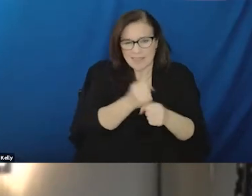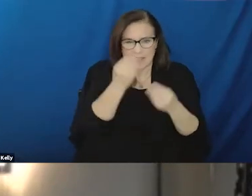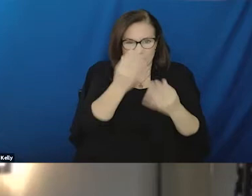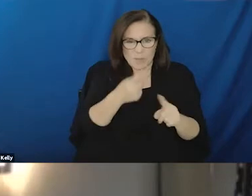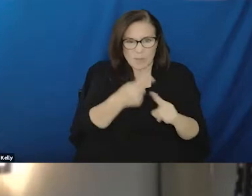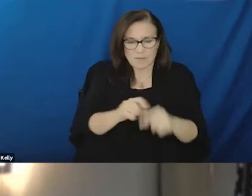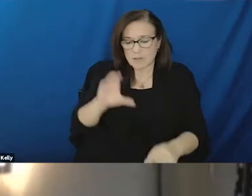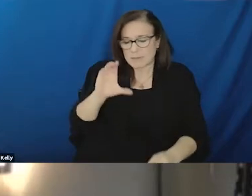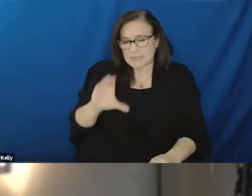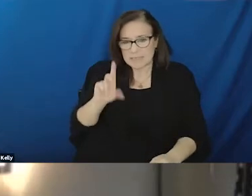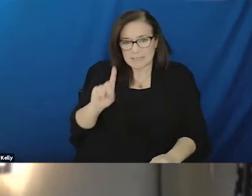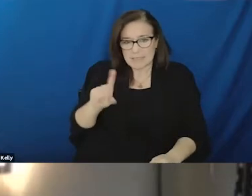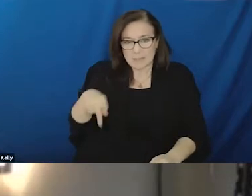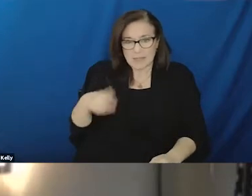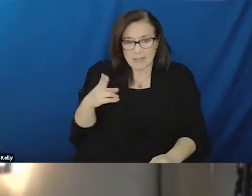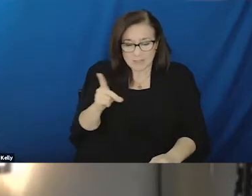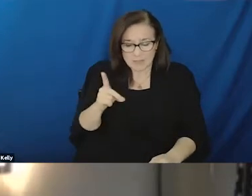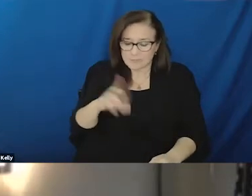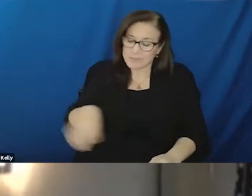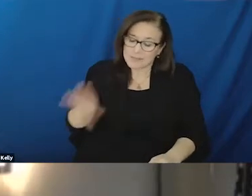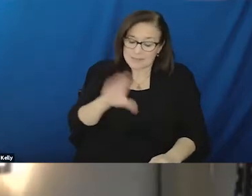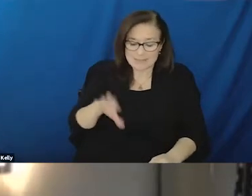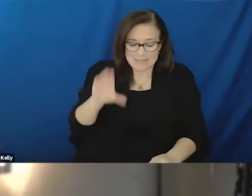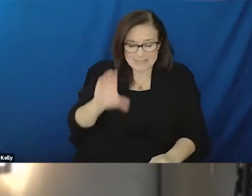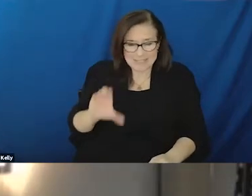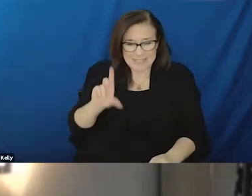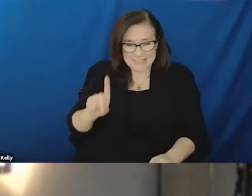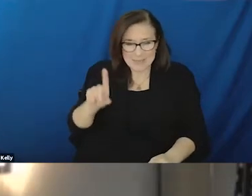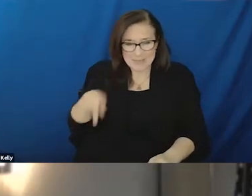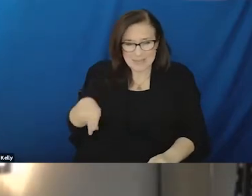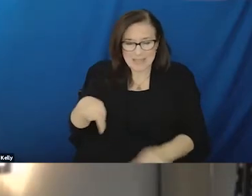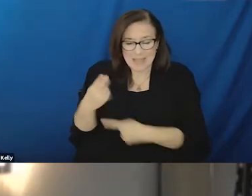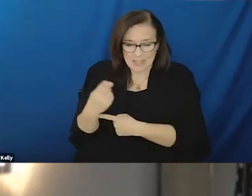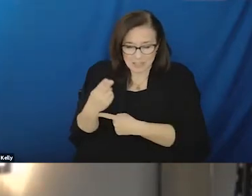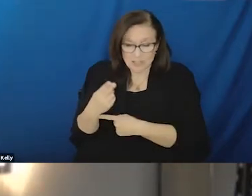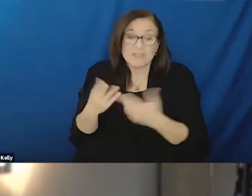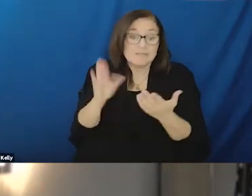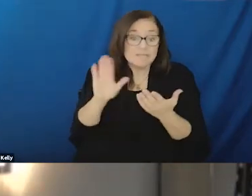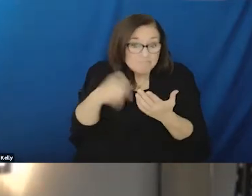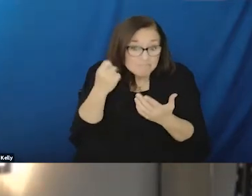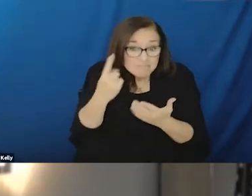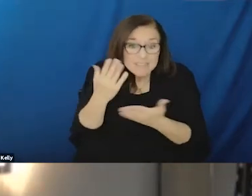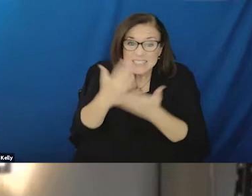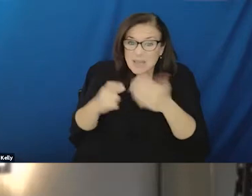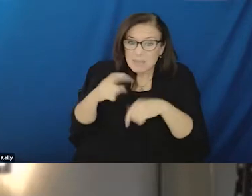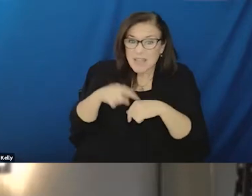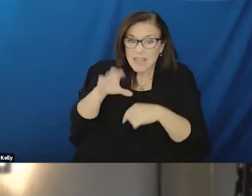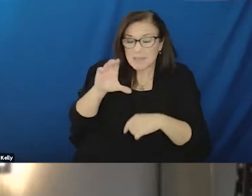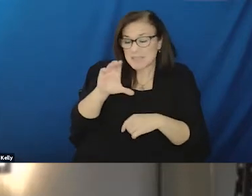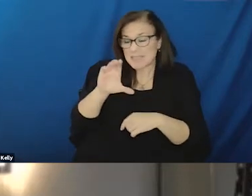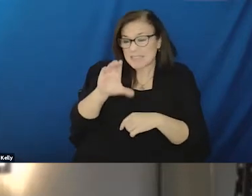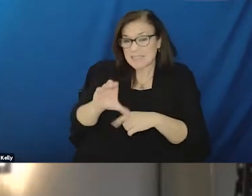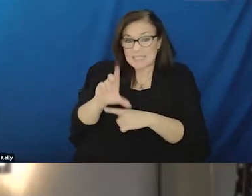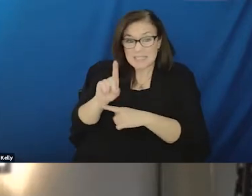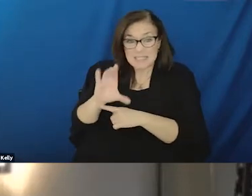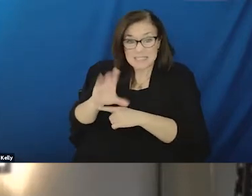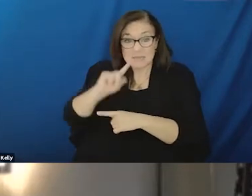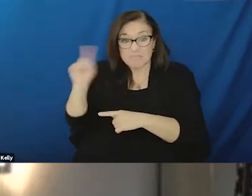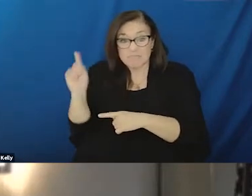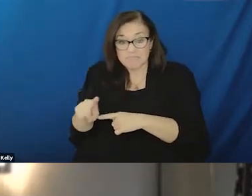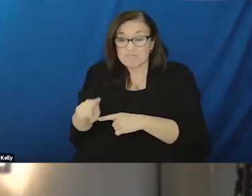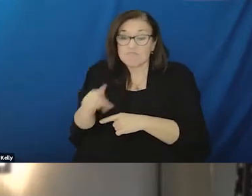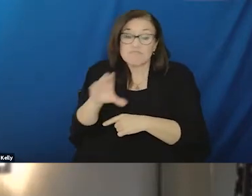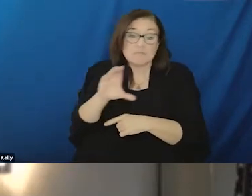ahead of CDC. So our guidelines are to follow the state. So we are asking questions of the state